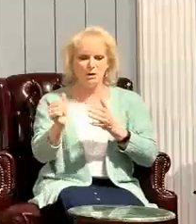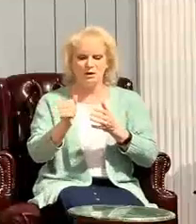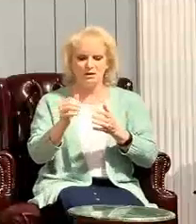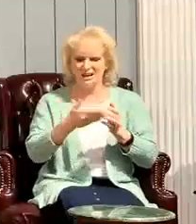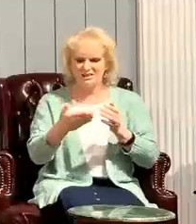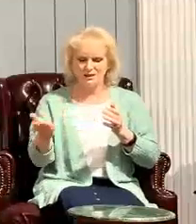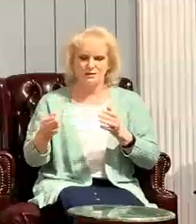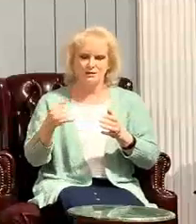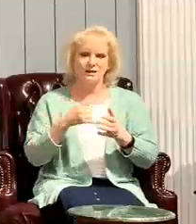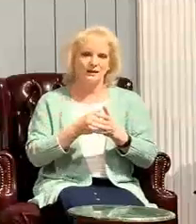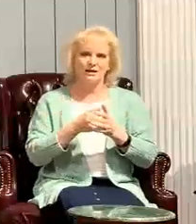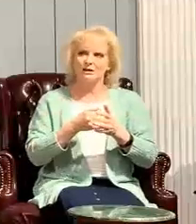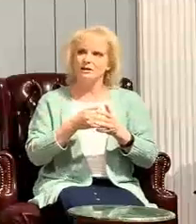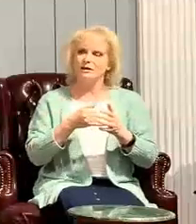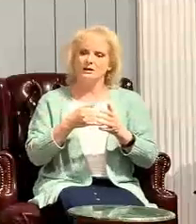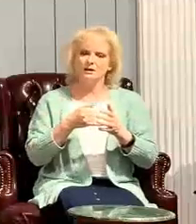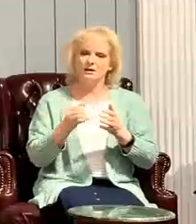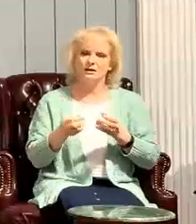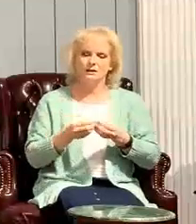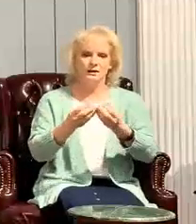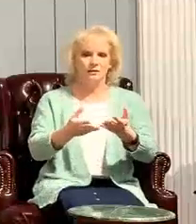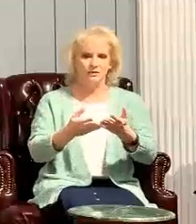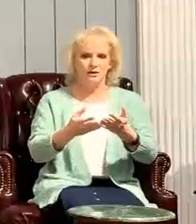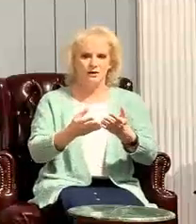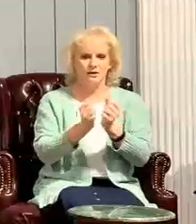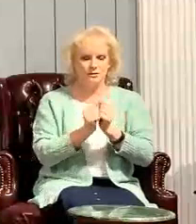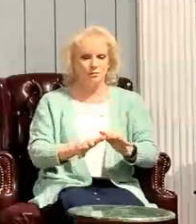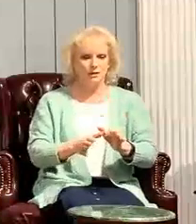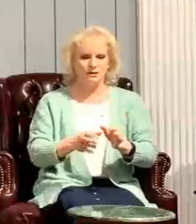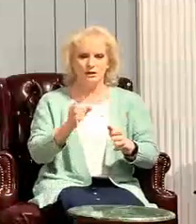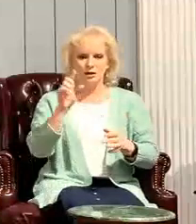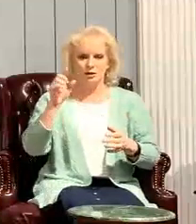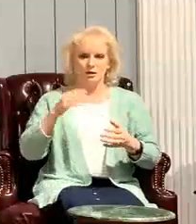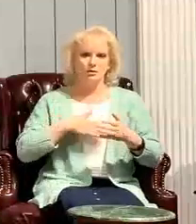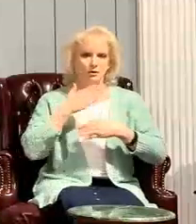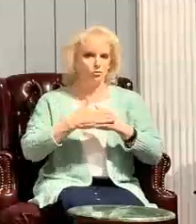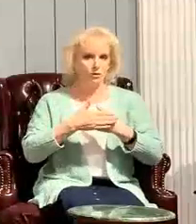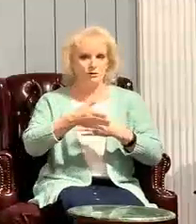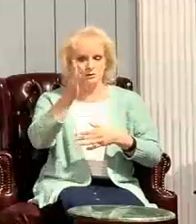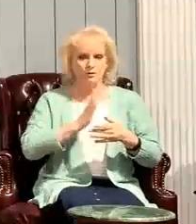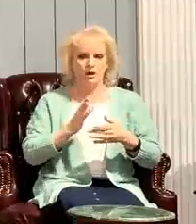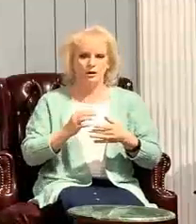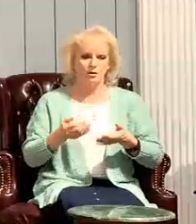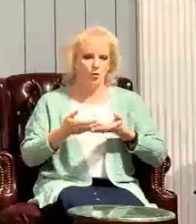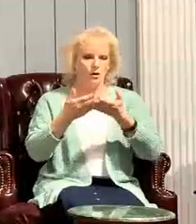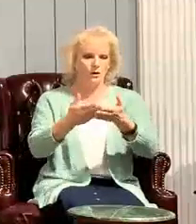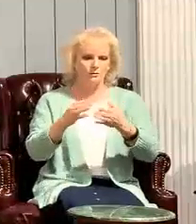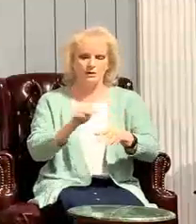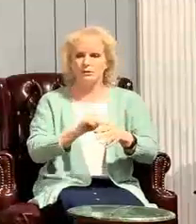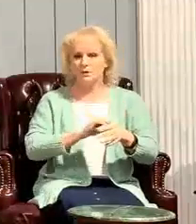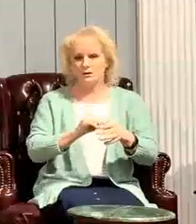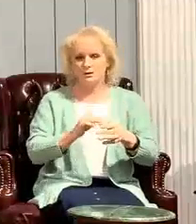It's the blessing, giving the blessing, the grace of God, or giving the message of salvation,